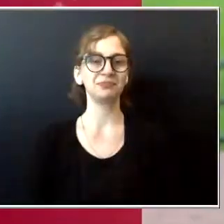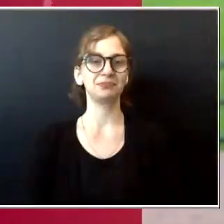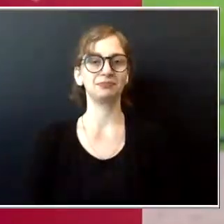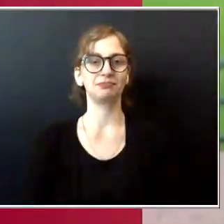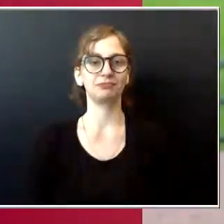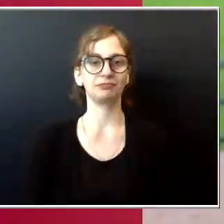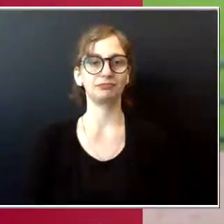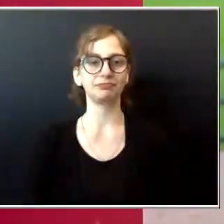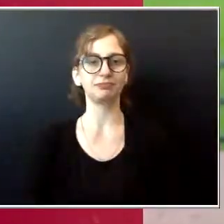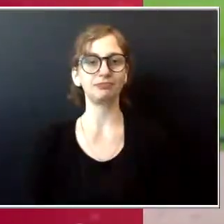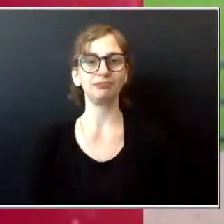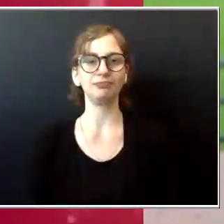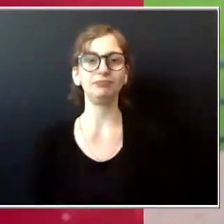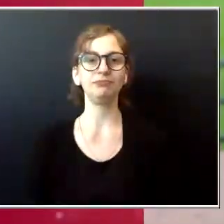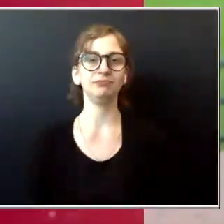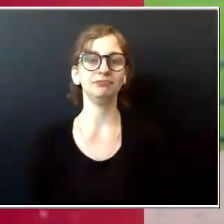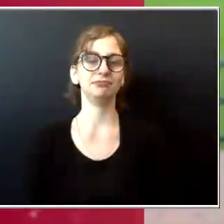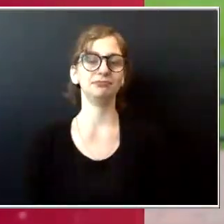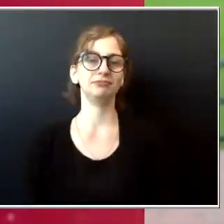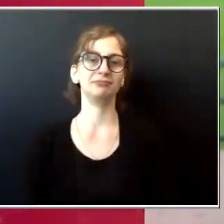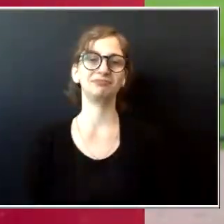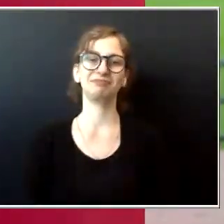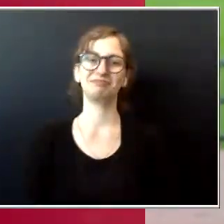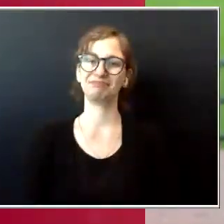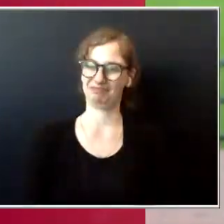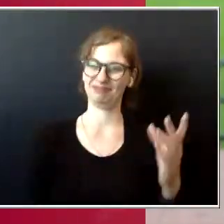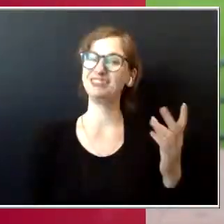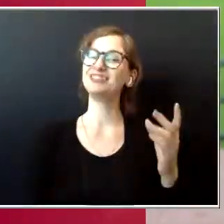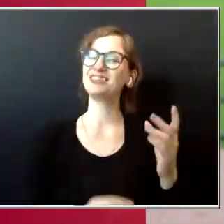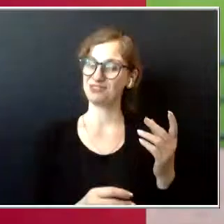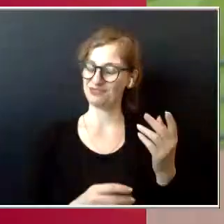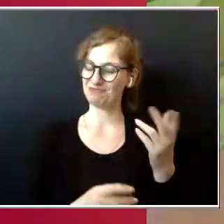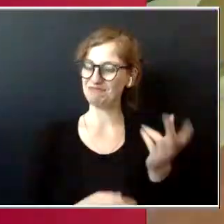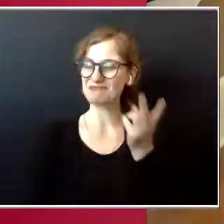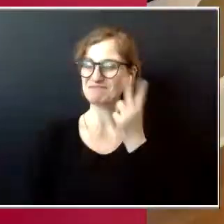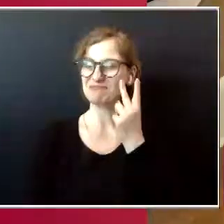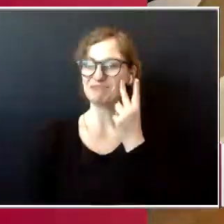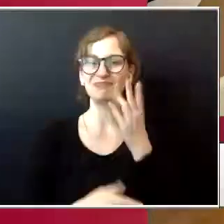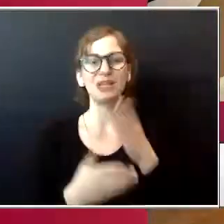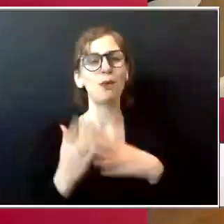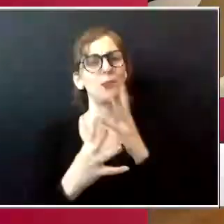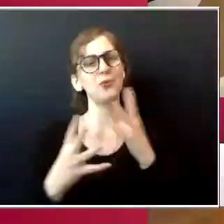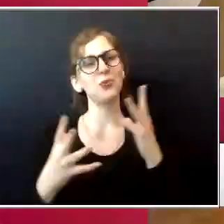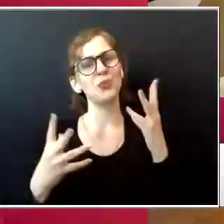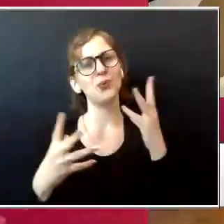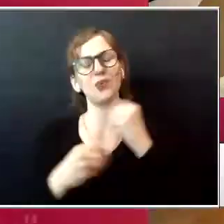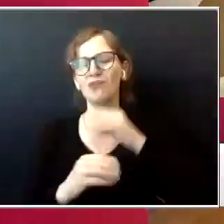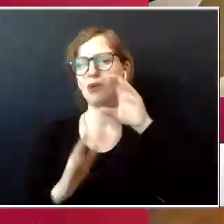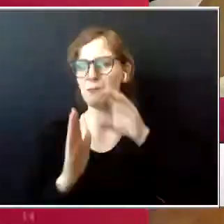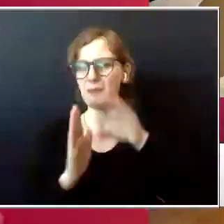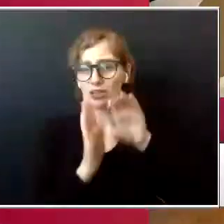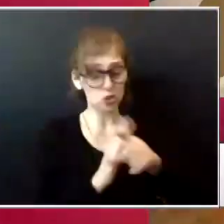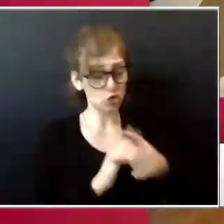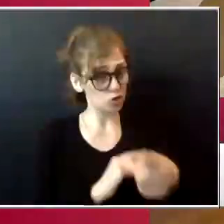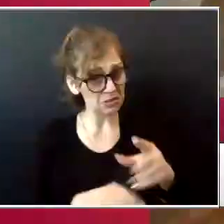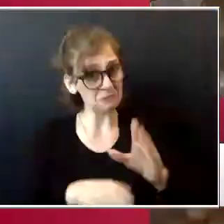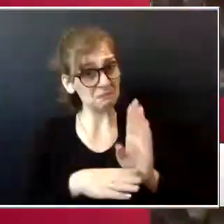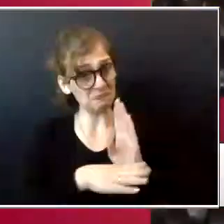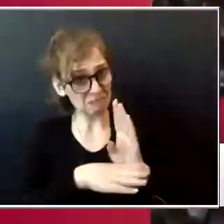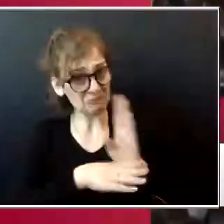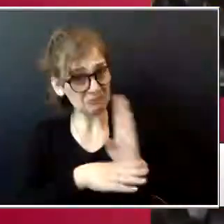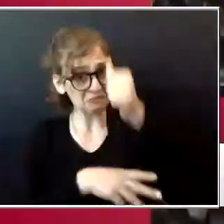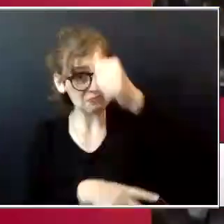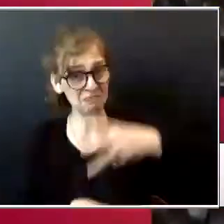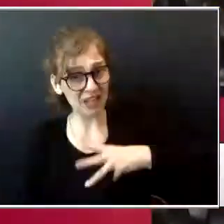going behind the mask with Dr. Reddy. Let's take a look at some of the beautiful pictures you submitted, because you're a busy guy. You got a busy family. Who are we looking